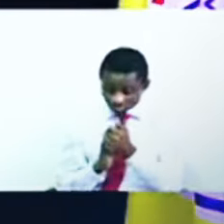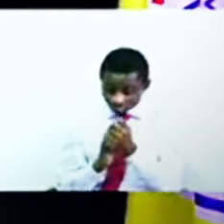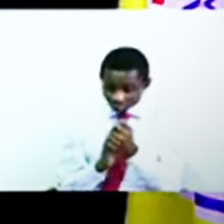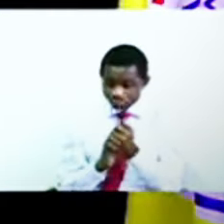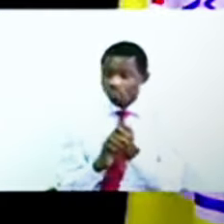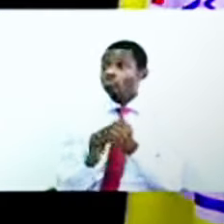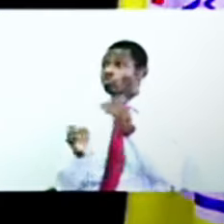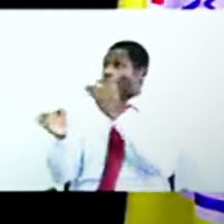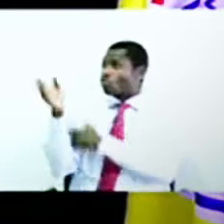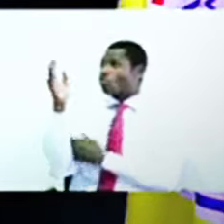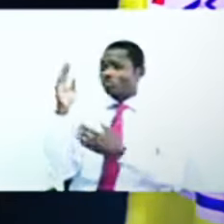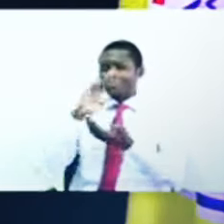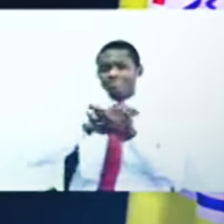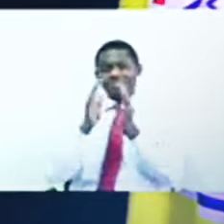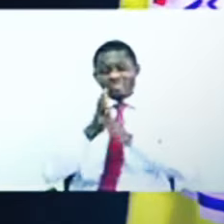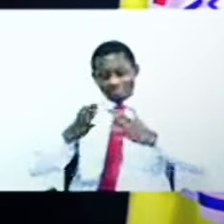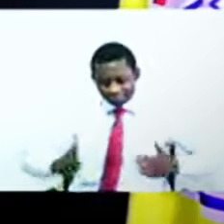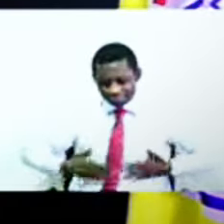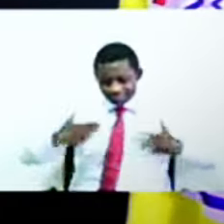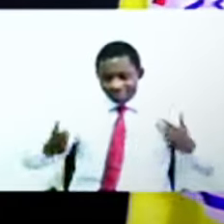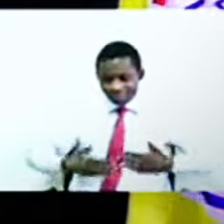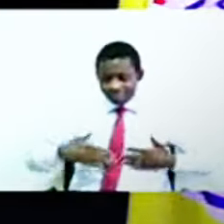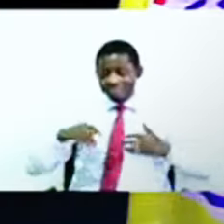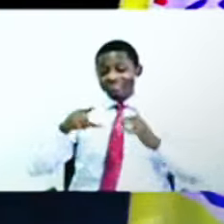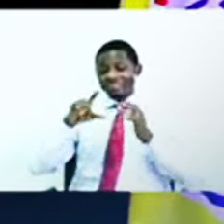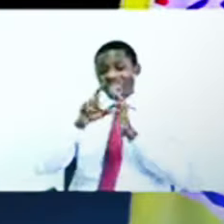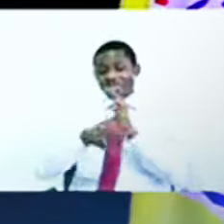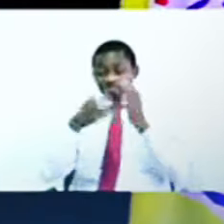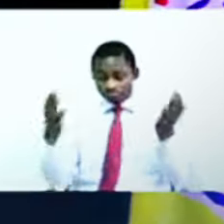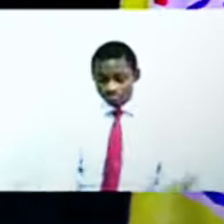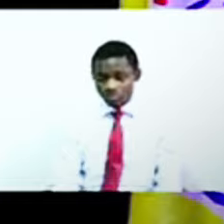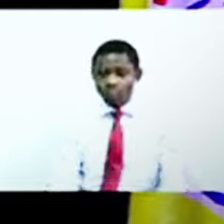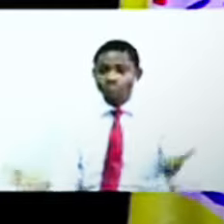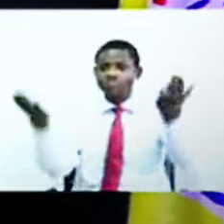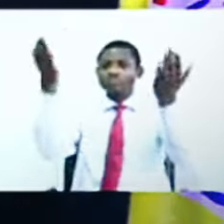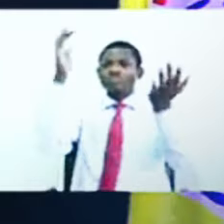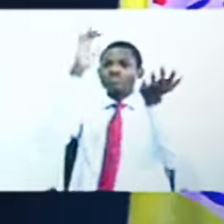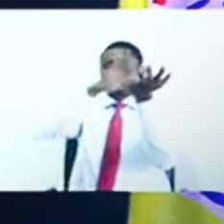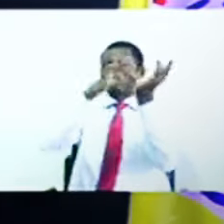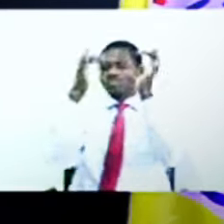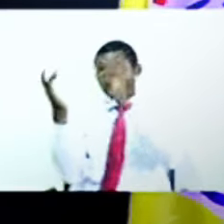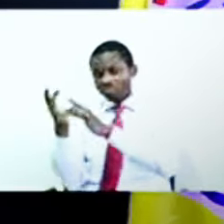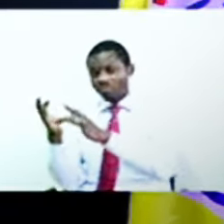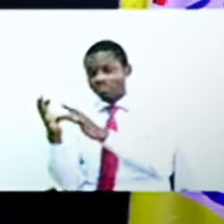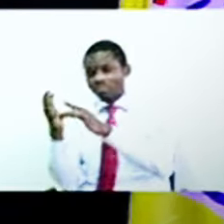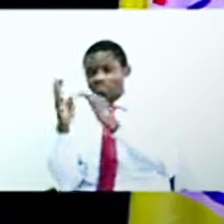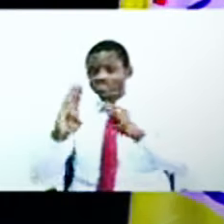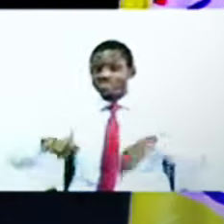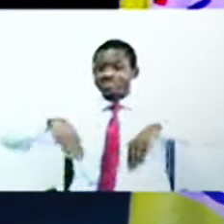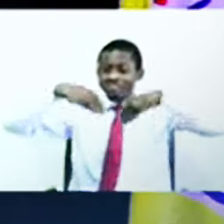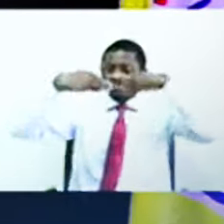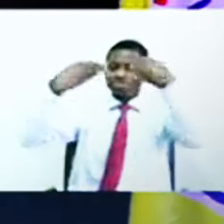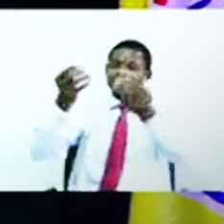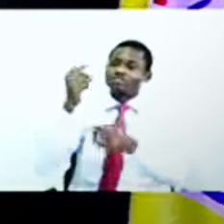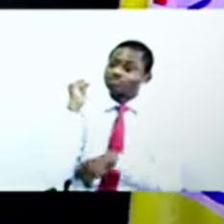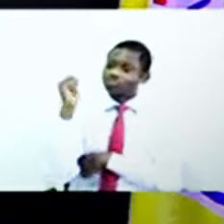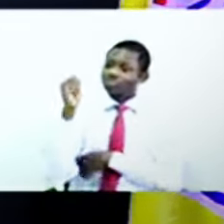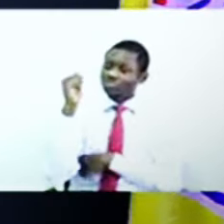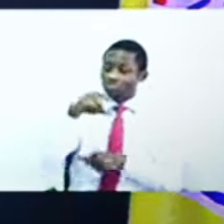so pleased and he has highly exalted him, and he has giving a testimony